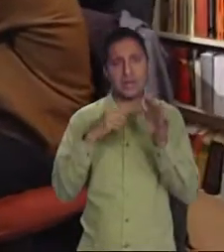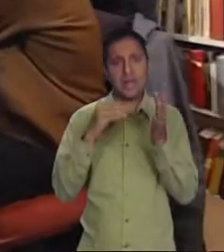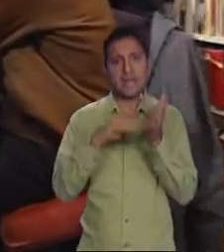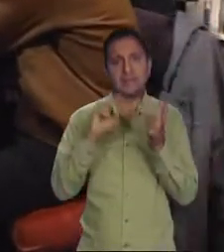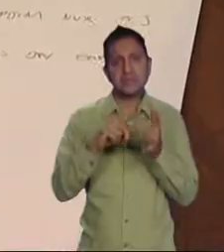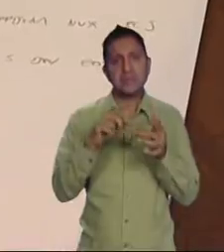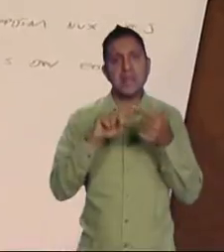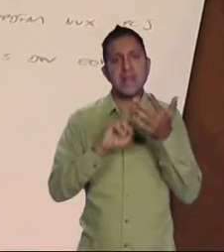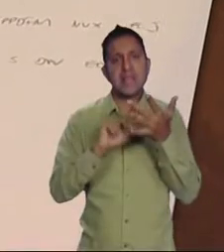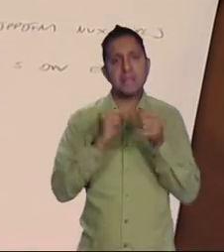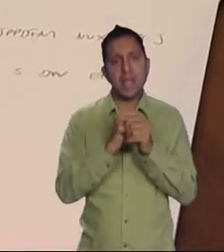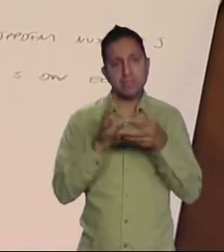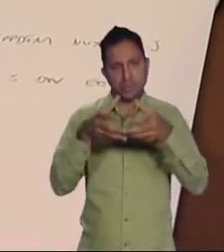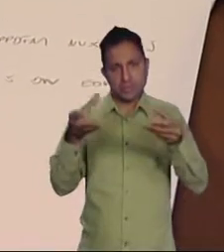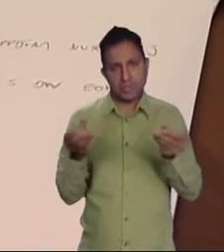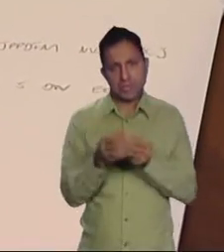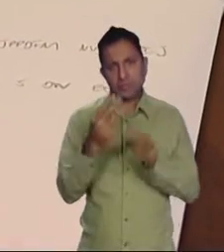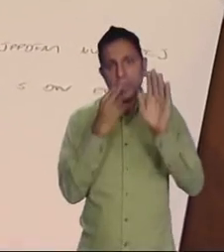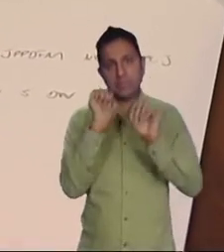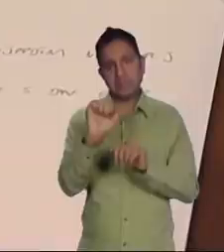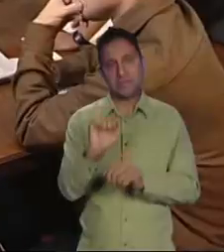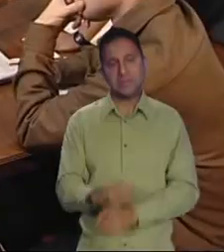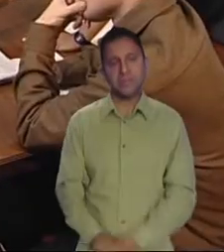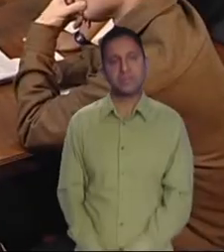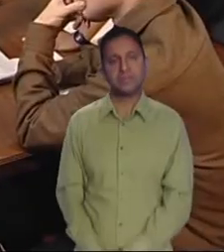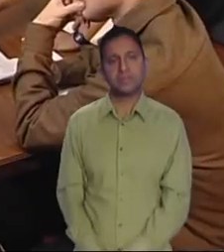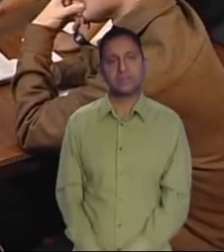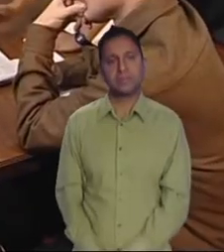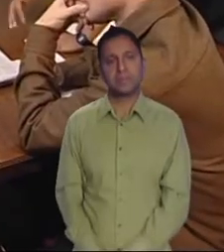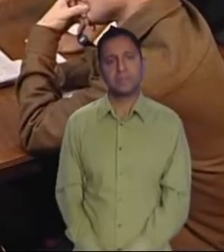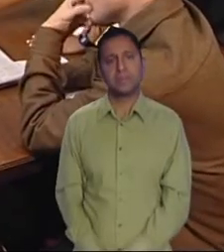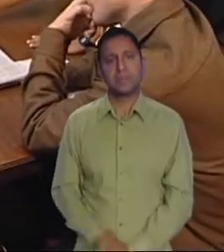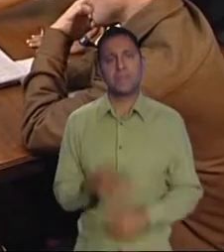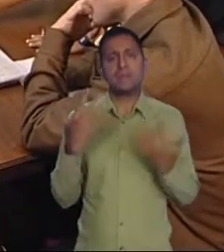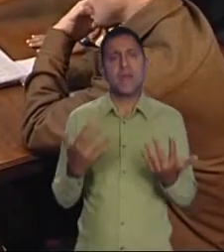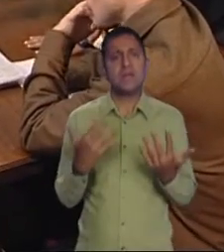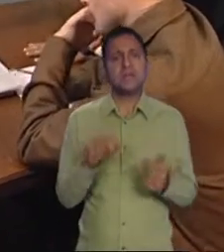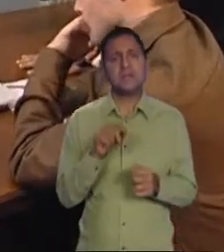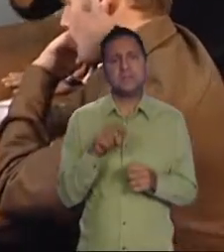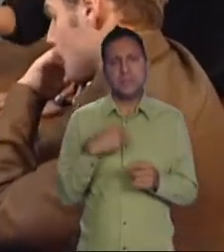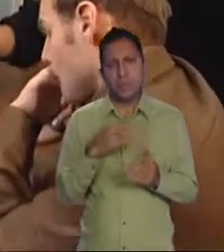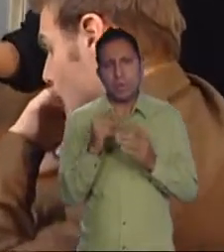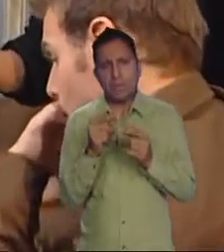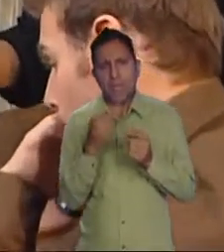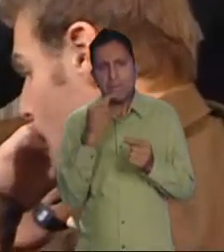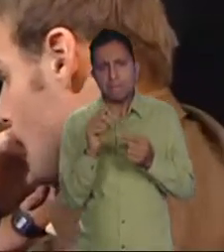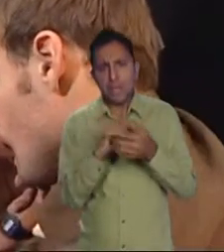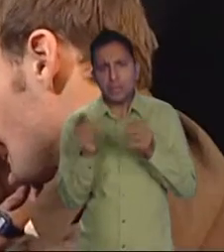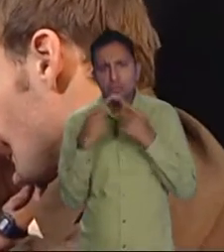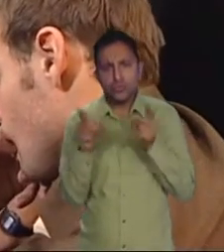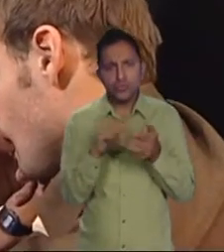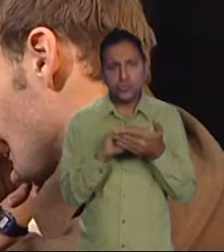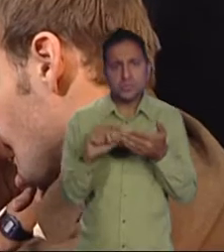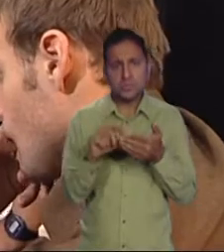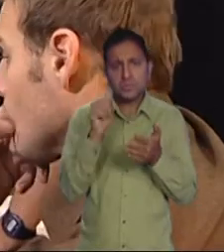Right, okay, you've copied out the message, it's a good start. It's encrypted using something called a substitution cipher. I've substituted every letter